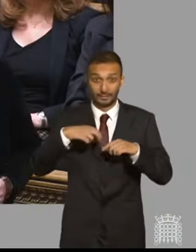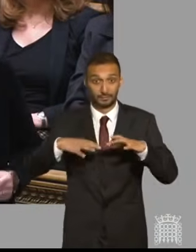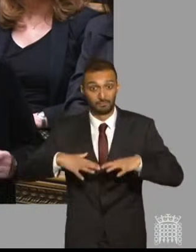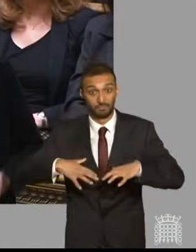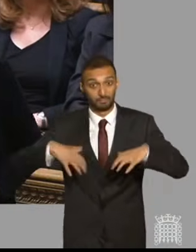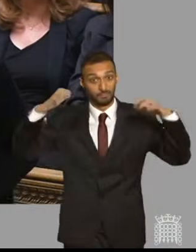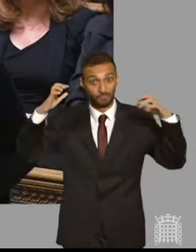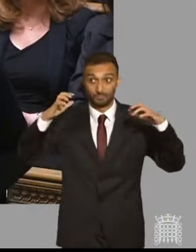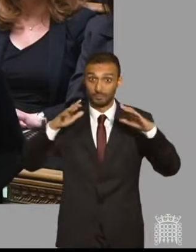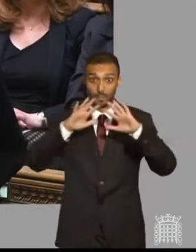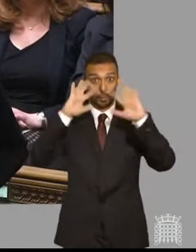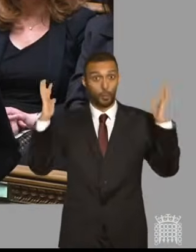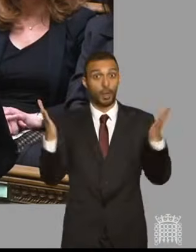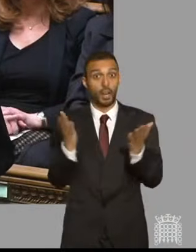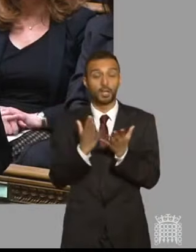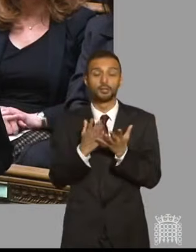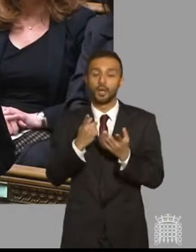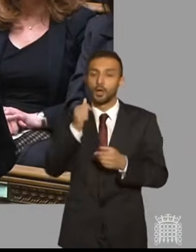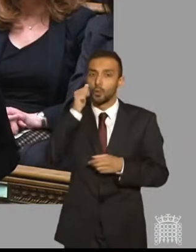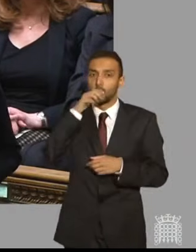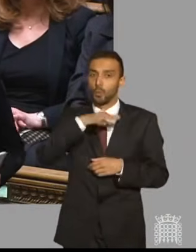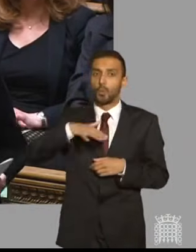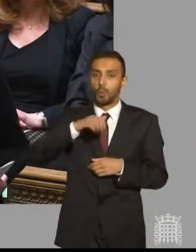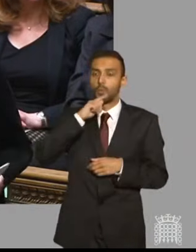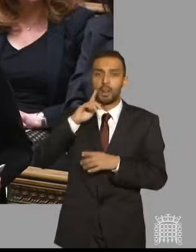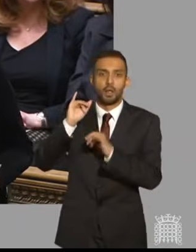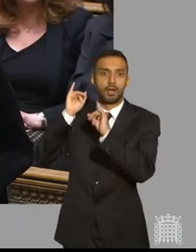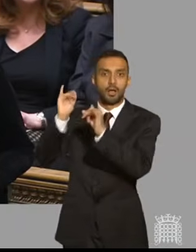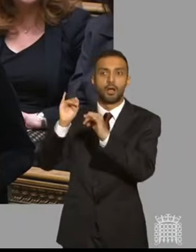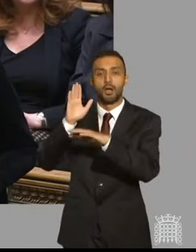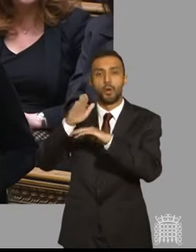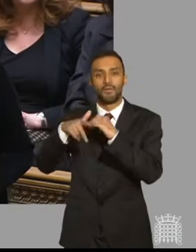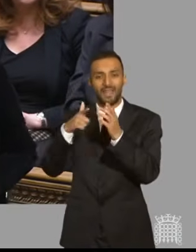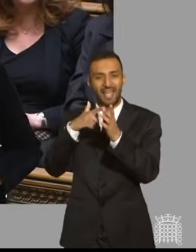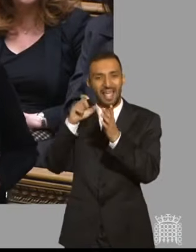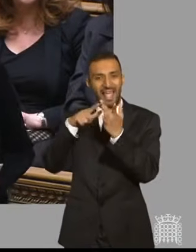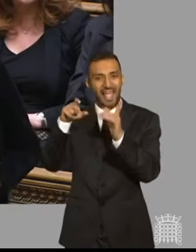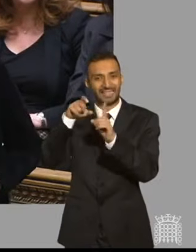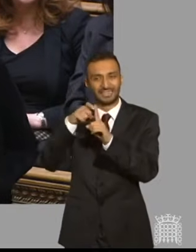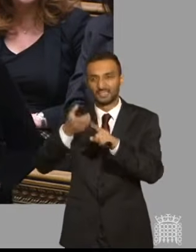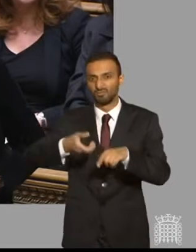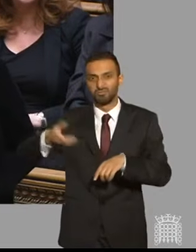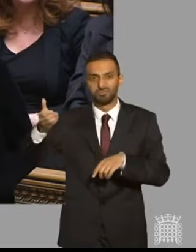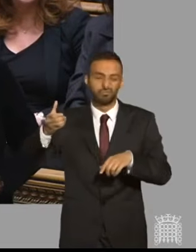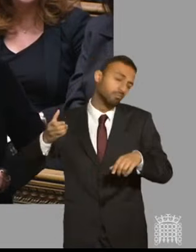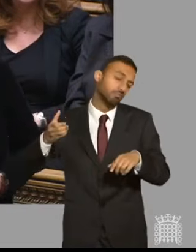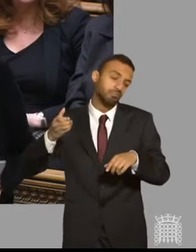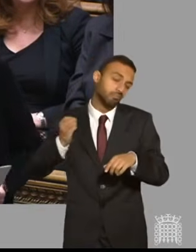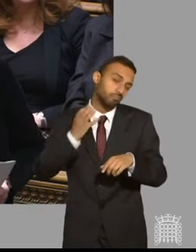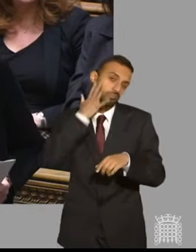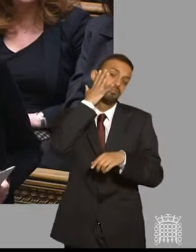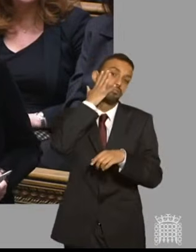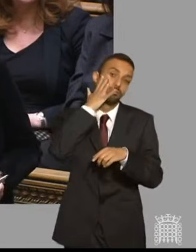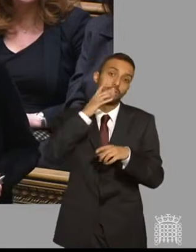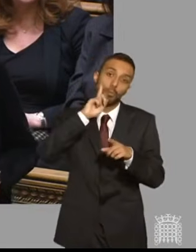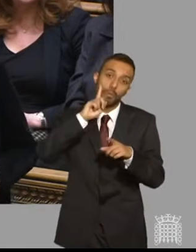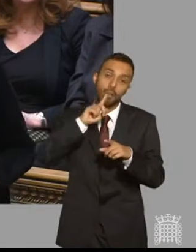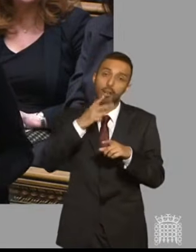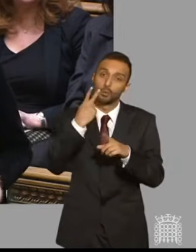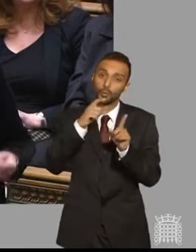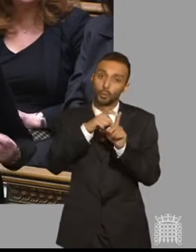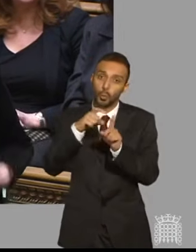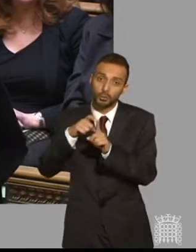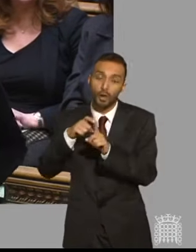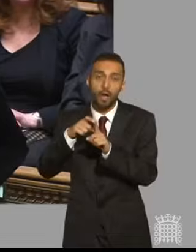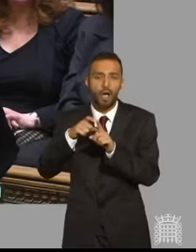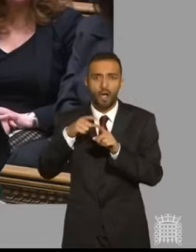2 children on the streets of London. Does he share my anger that we would still not have been able to deport the perpetrator